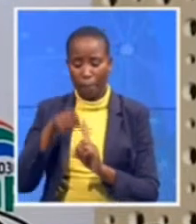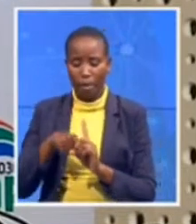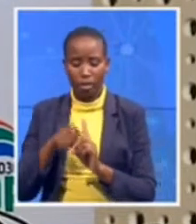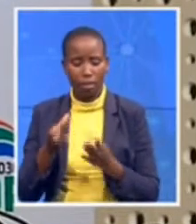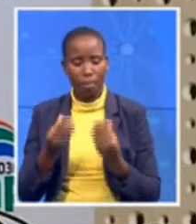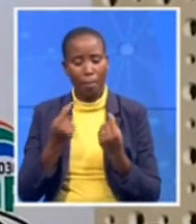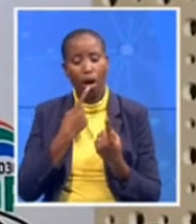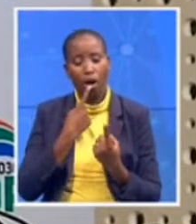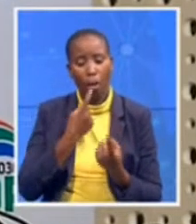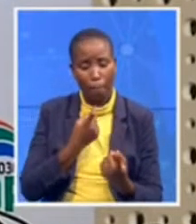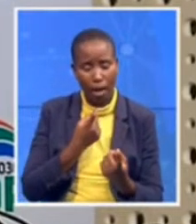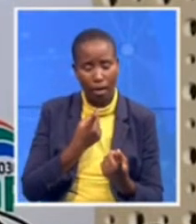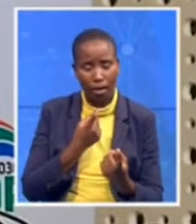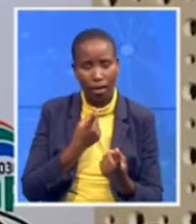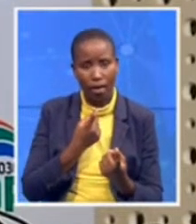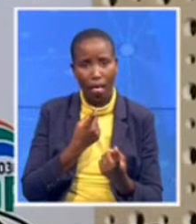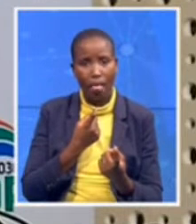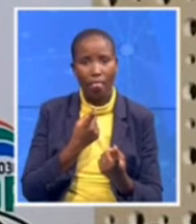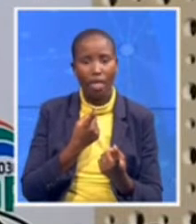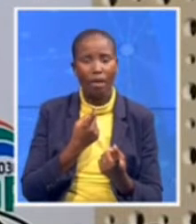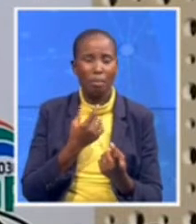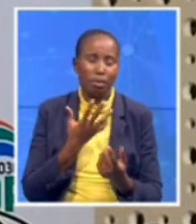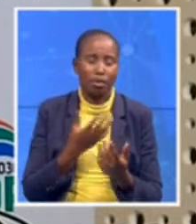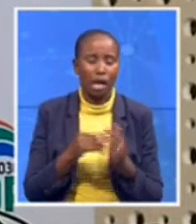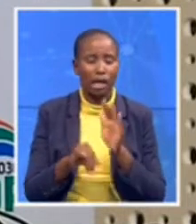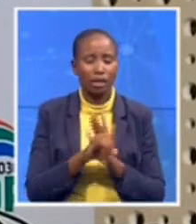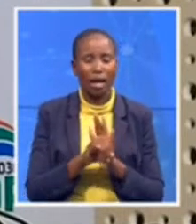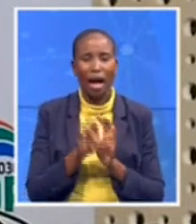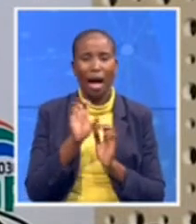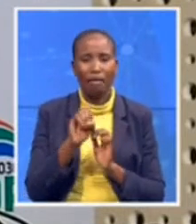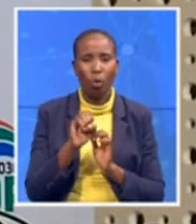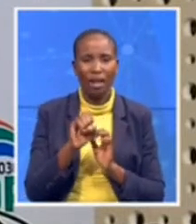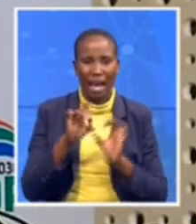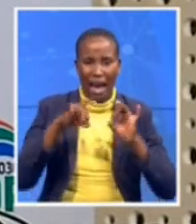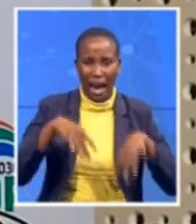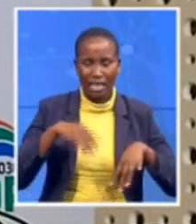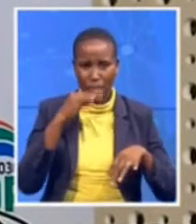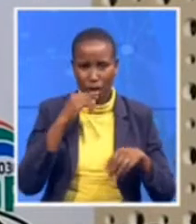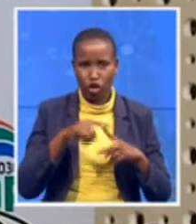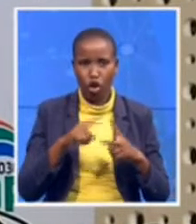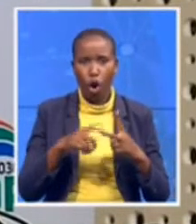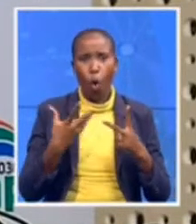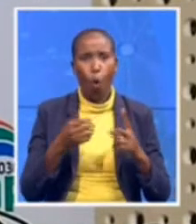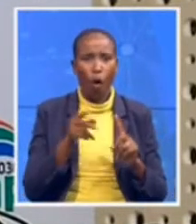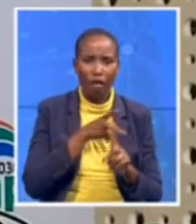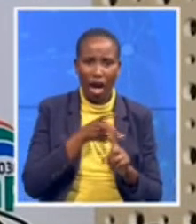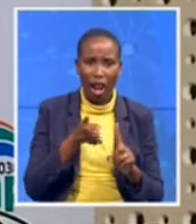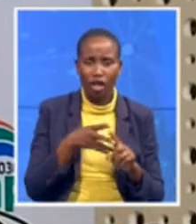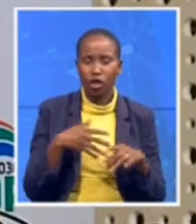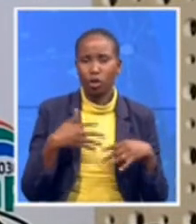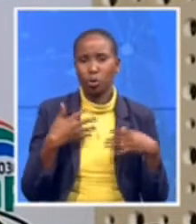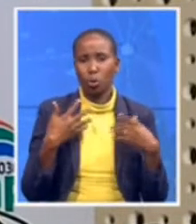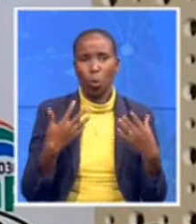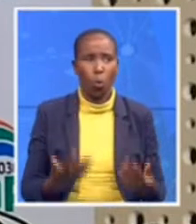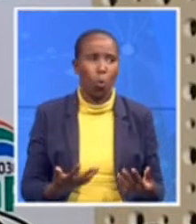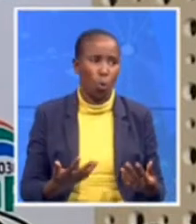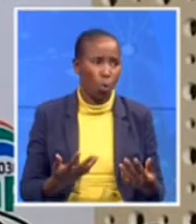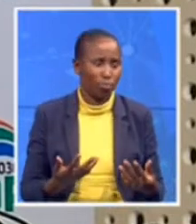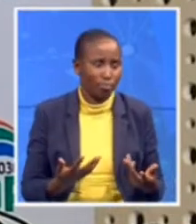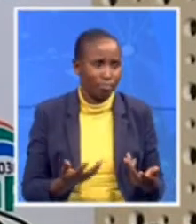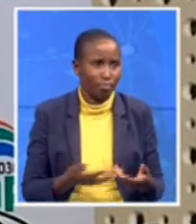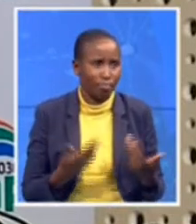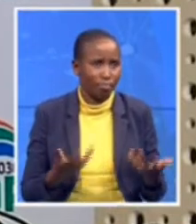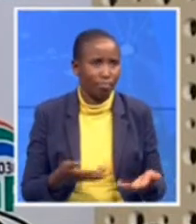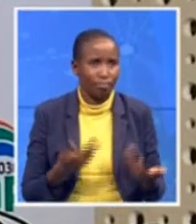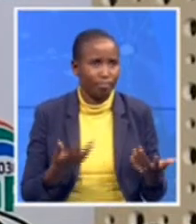speech, incitement of imminent violence, it contains hate speech, propaganda for war. It's in that